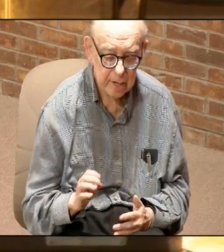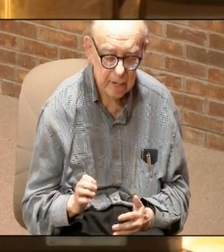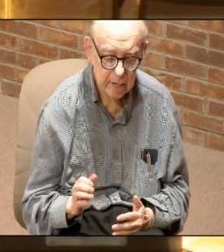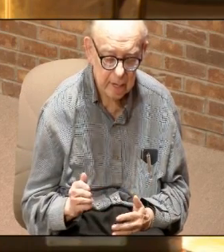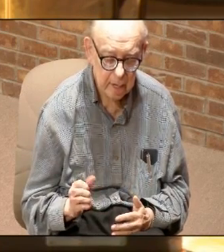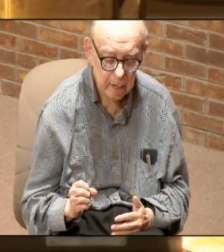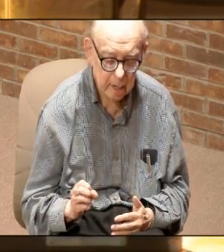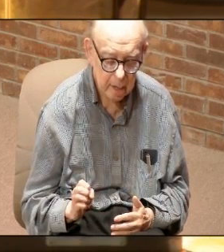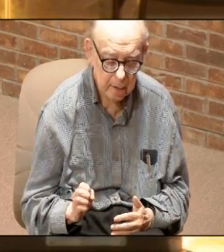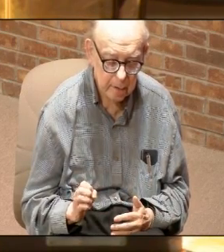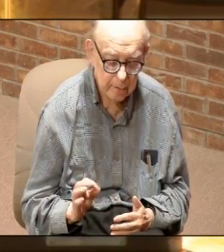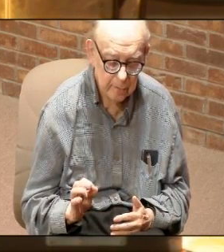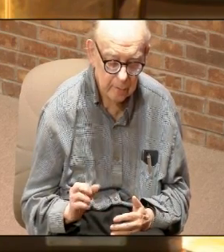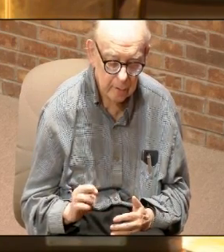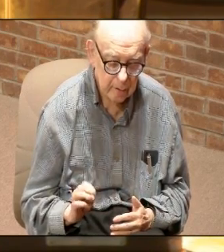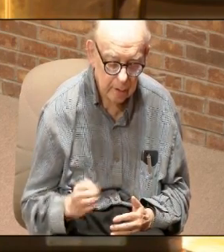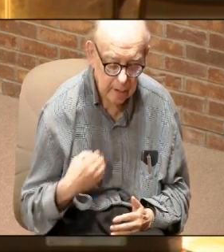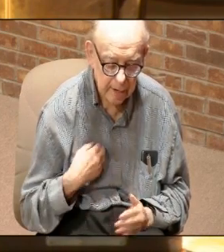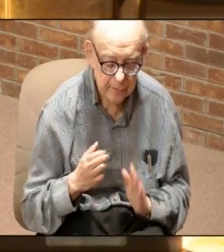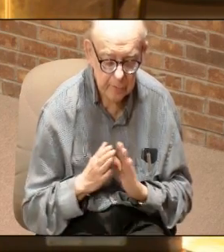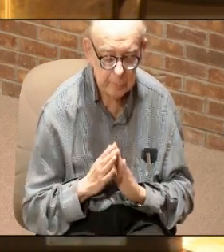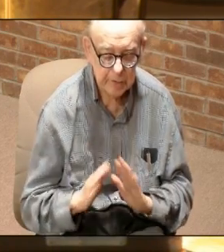And they would have peace.